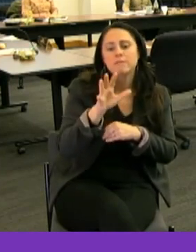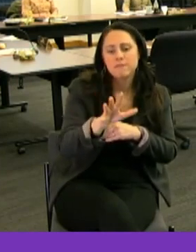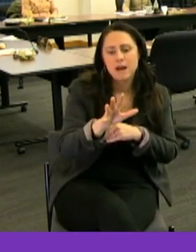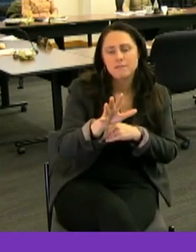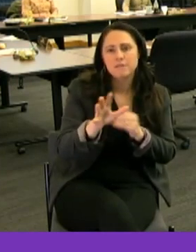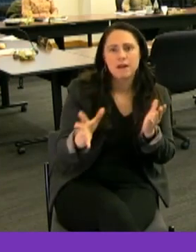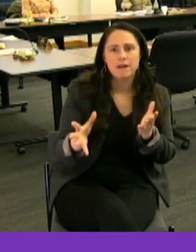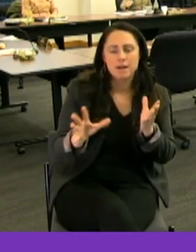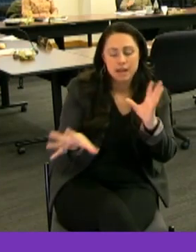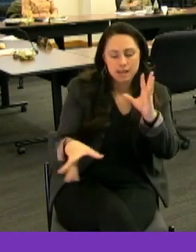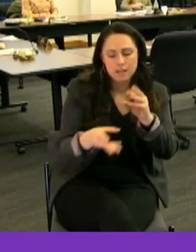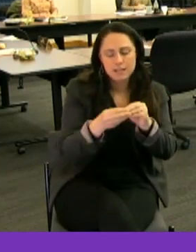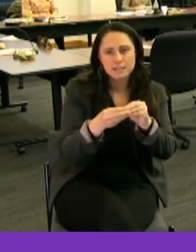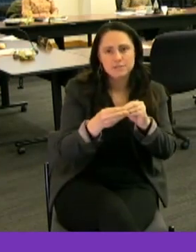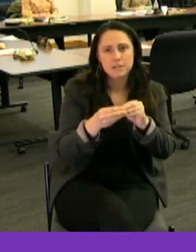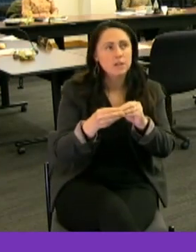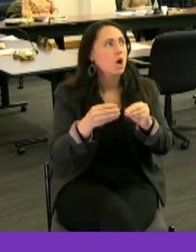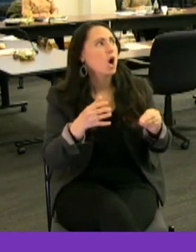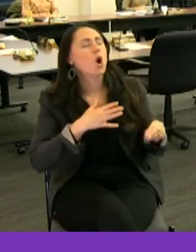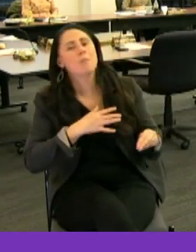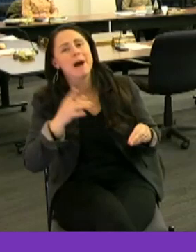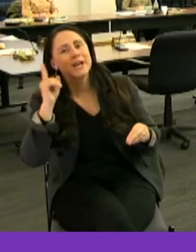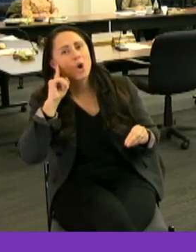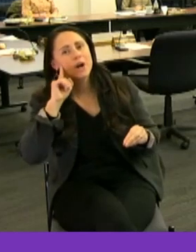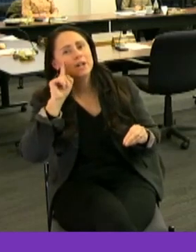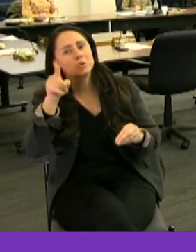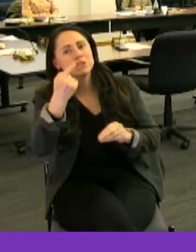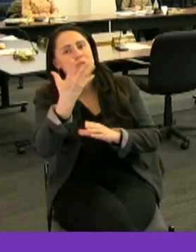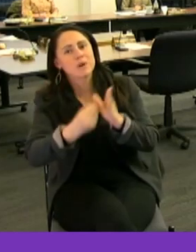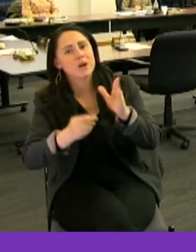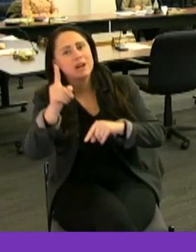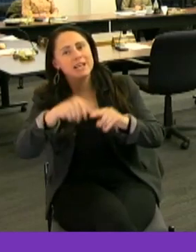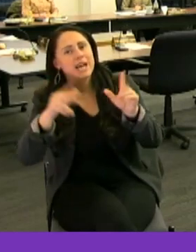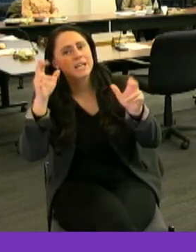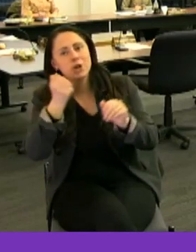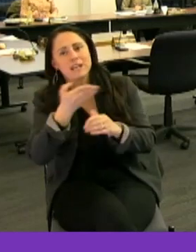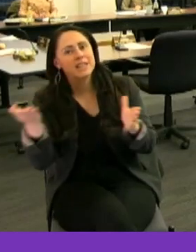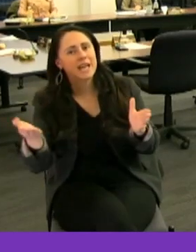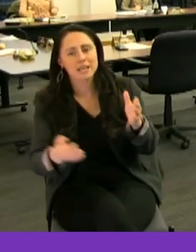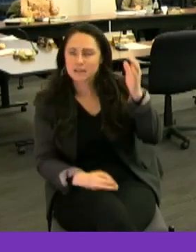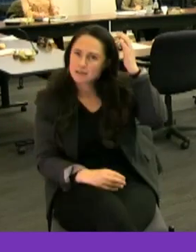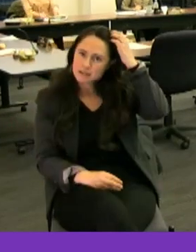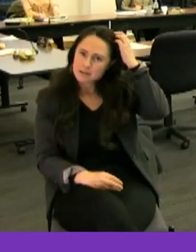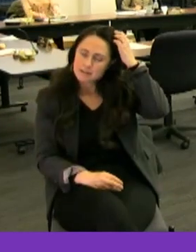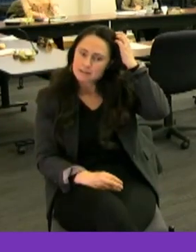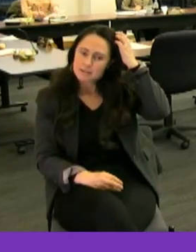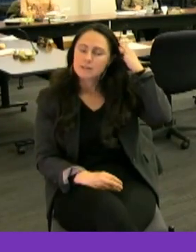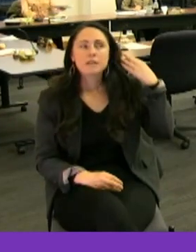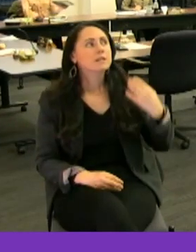1.4.5 collectively as a. My audio just went out. I can't hear anything.